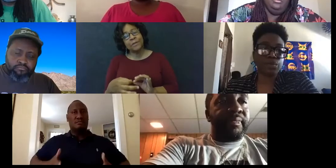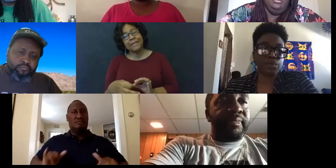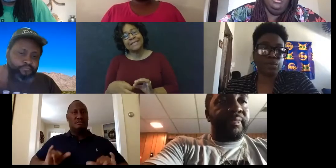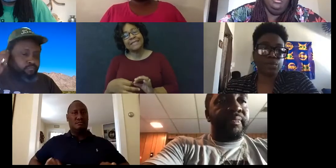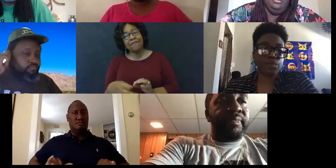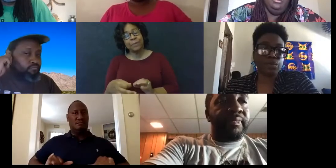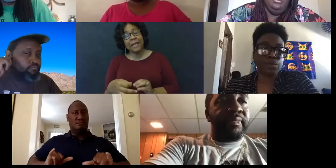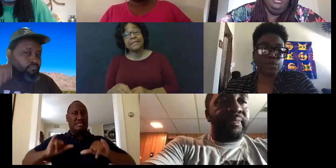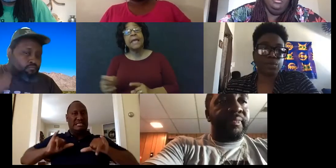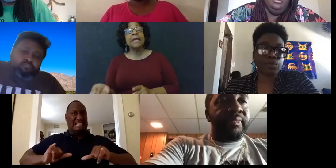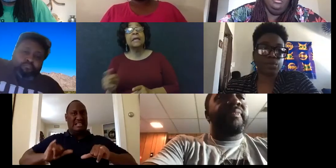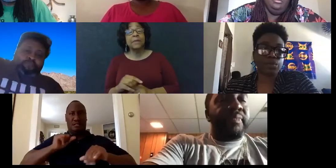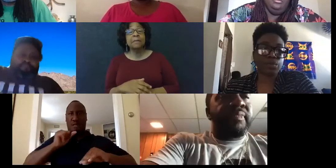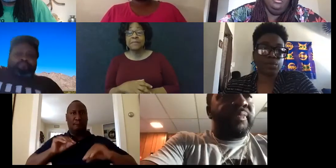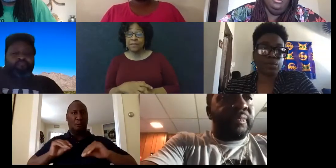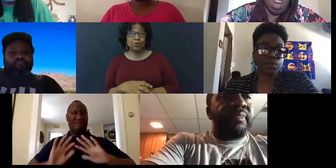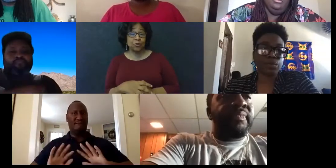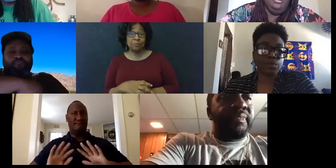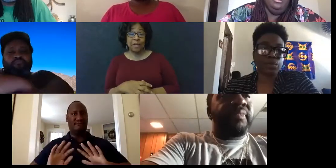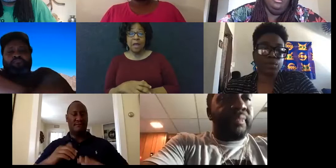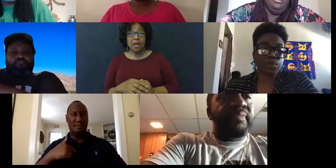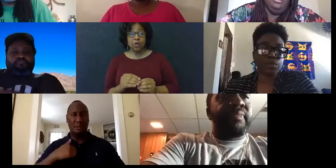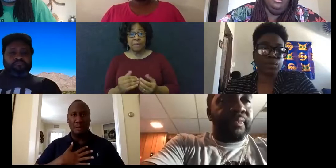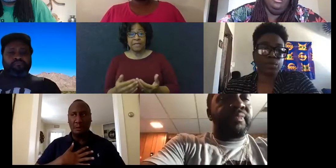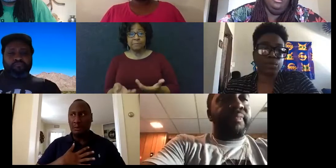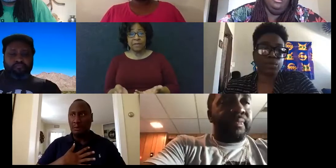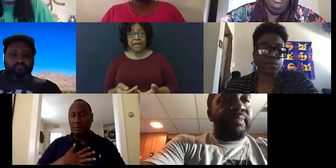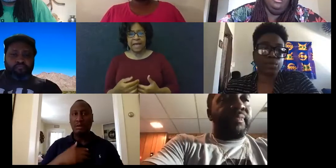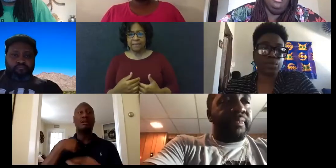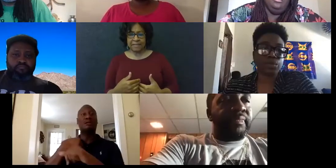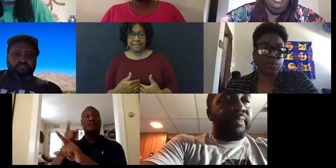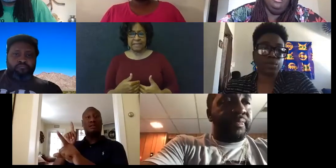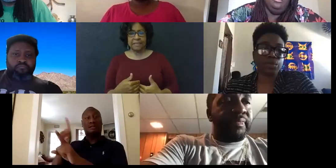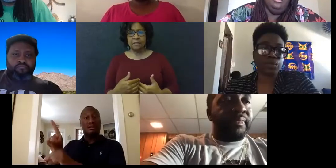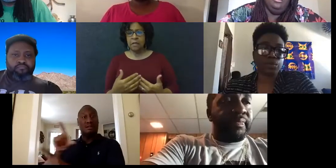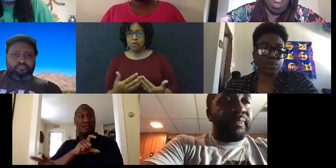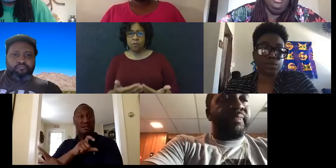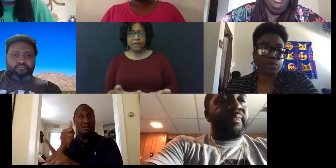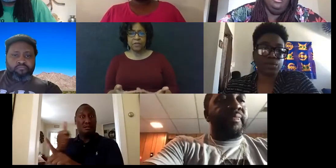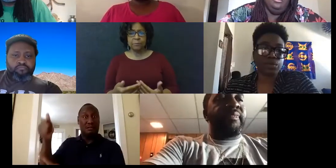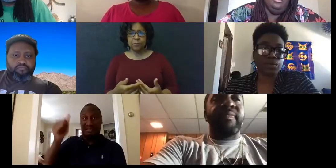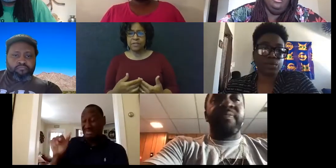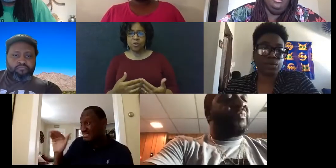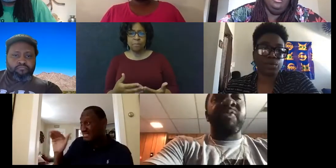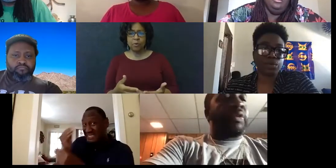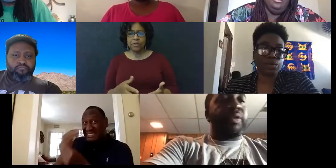the policeman in a safe place, he completely misunderstood me. So it makes me realize I have to stand still, no facial expression, no emotion,